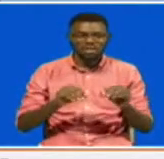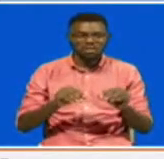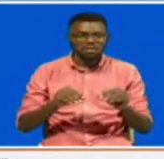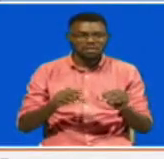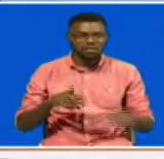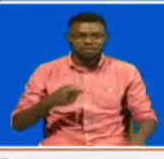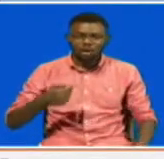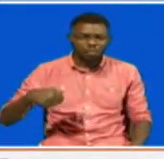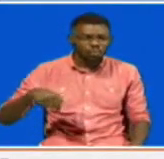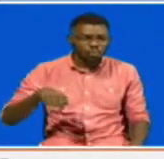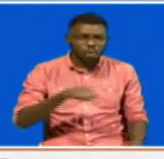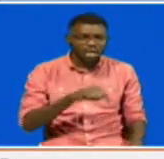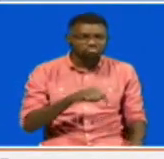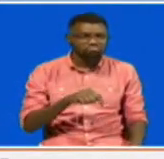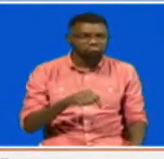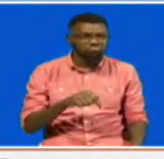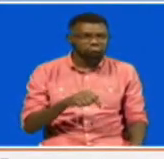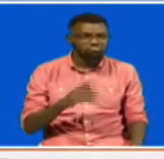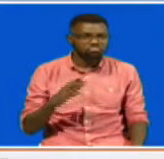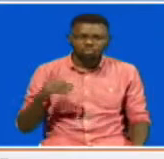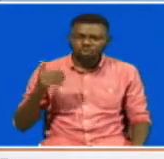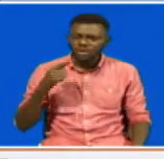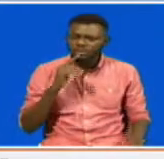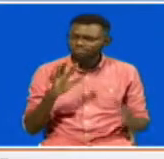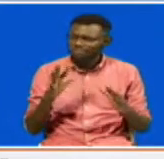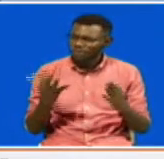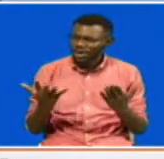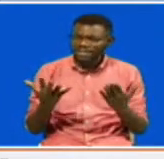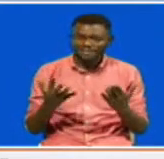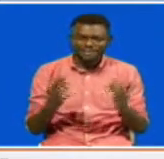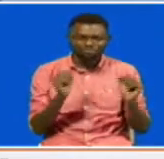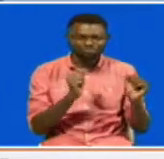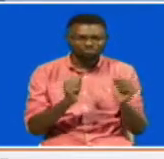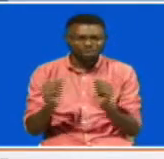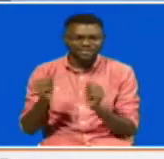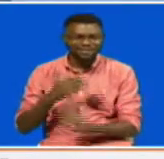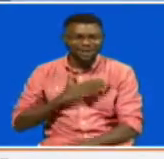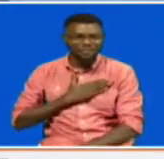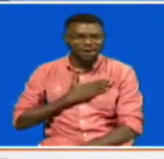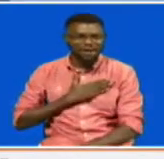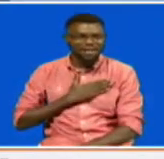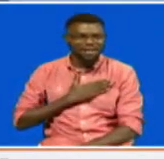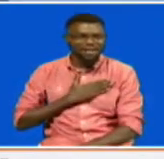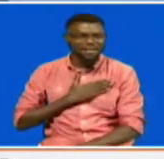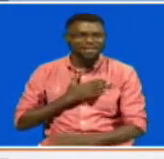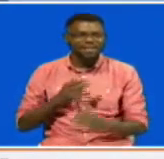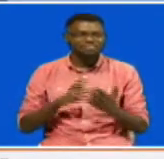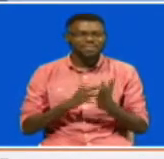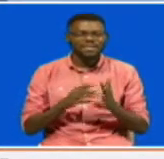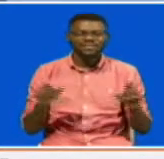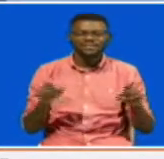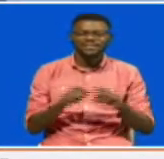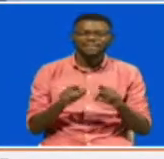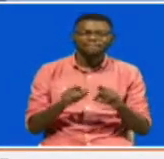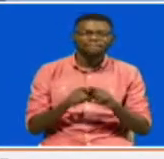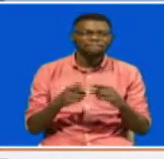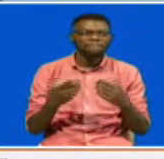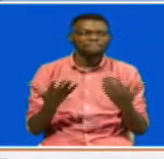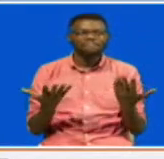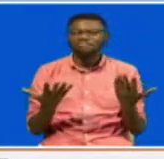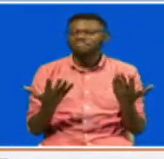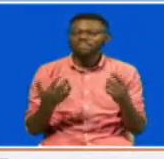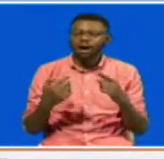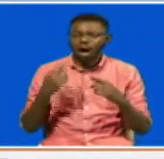to us, we have always said that that strategy will be like the proverbial way of peeling an